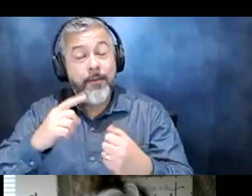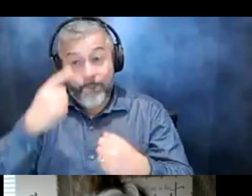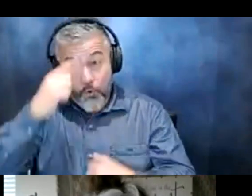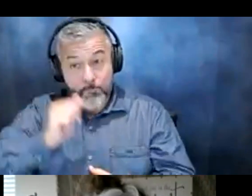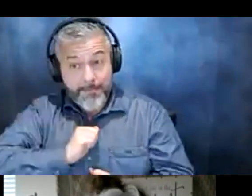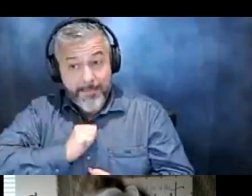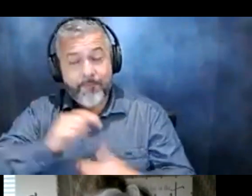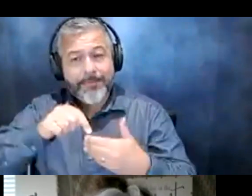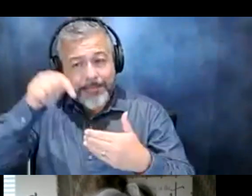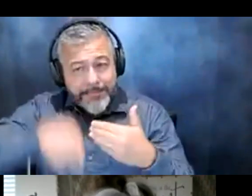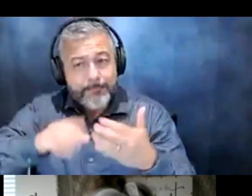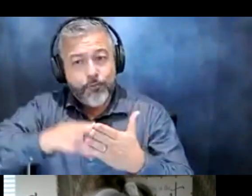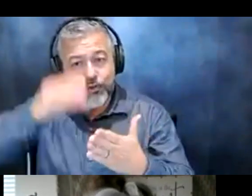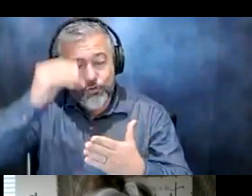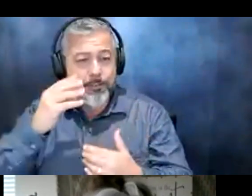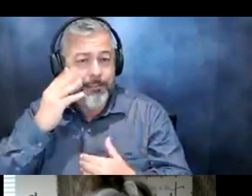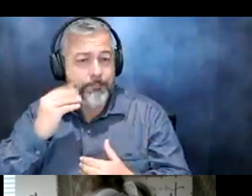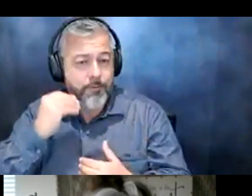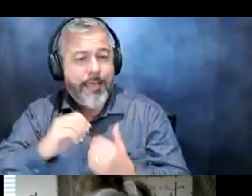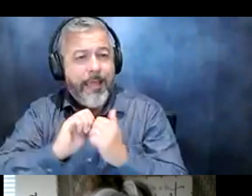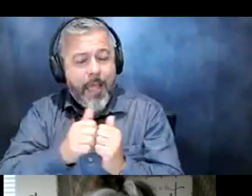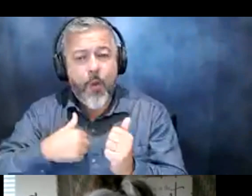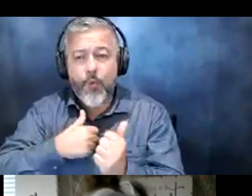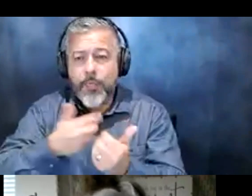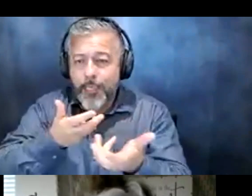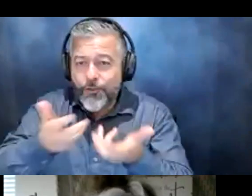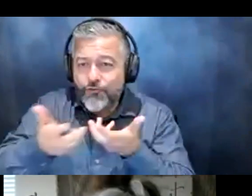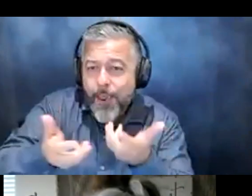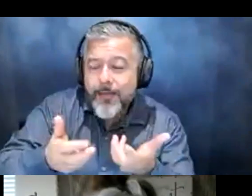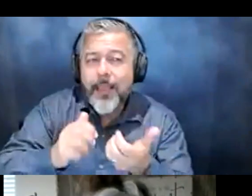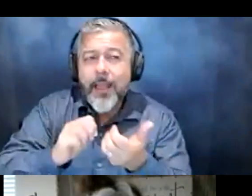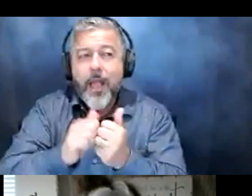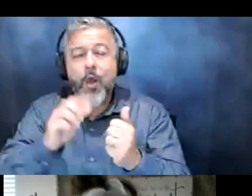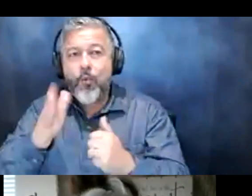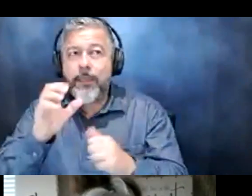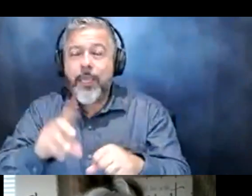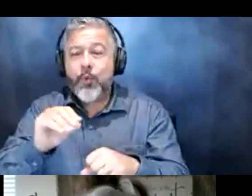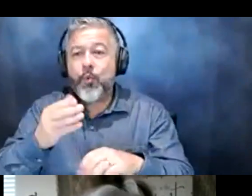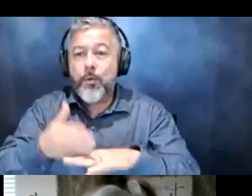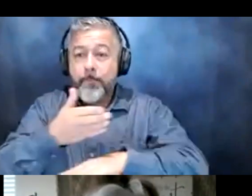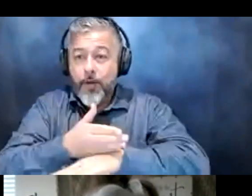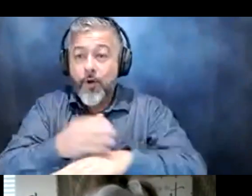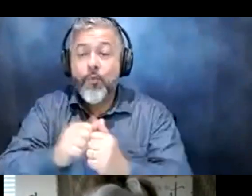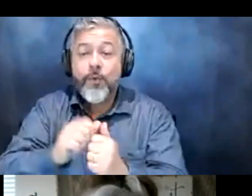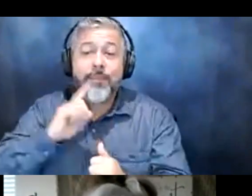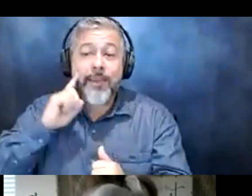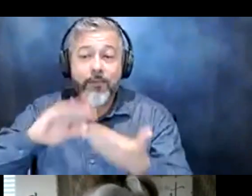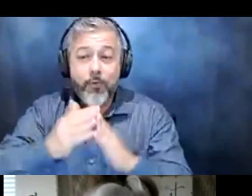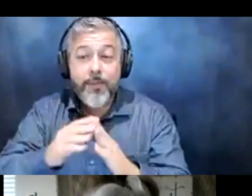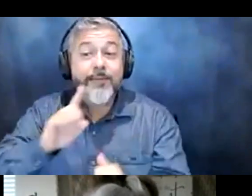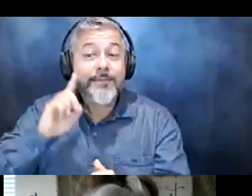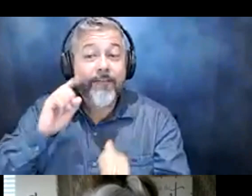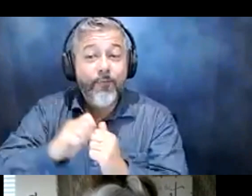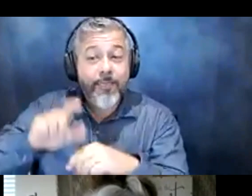about how we interact and how we do better with the deaf community, and deaf with a capital D. And thank you